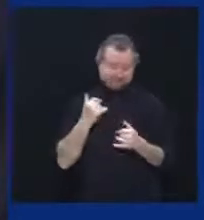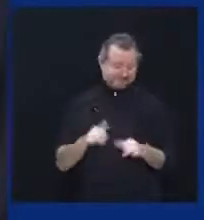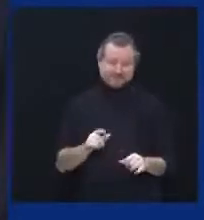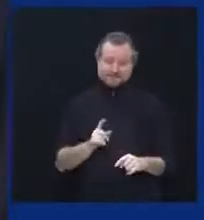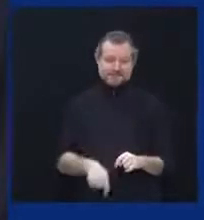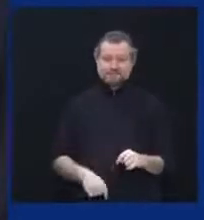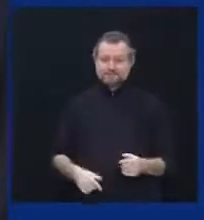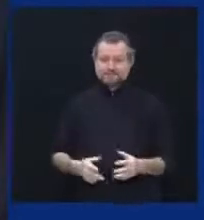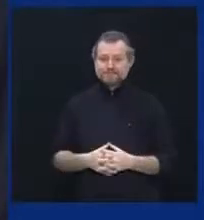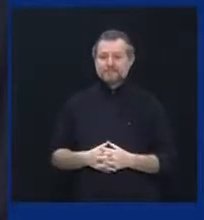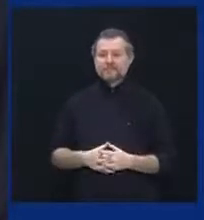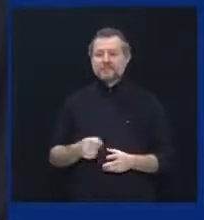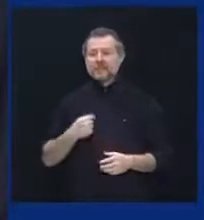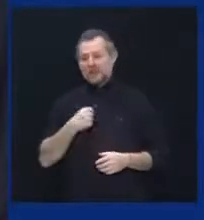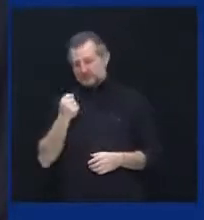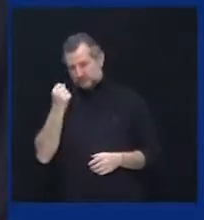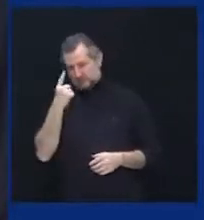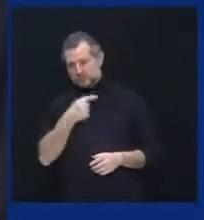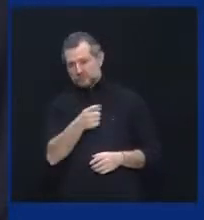So I understand the pain.